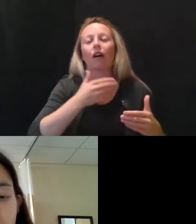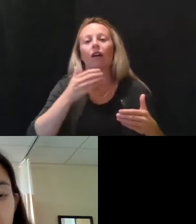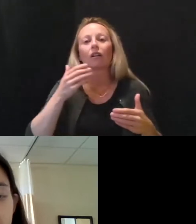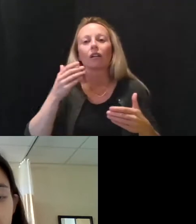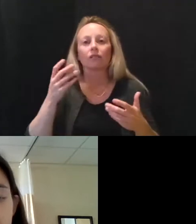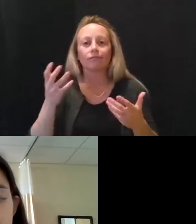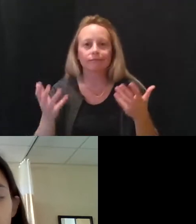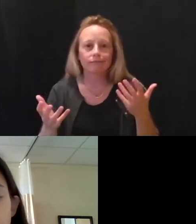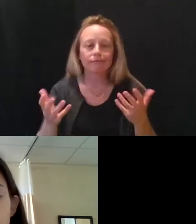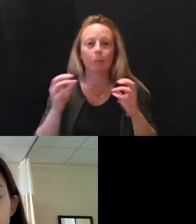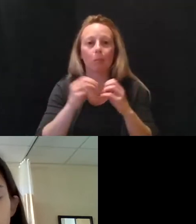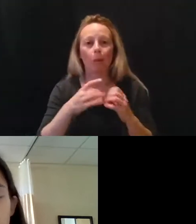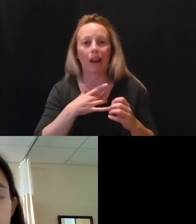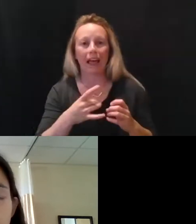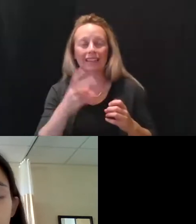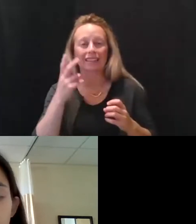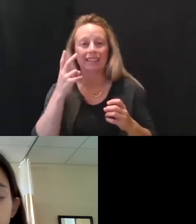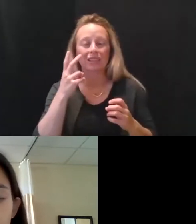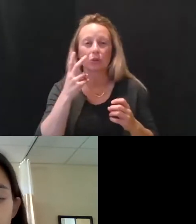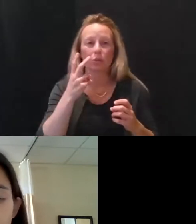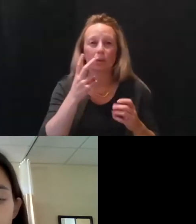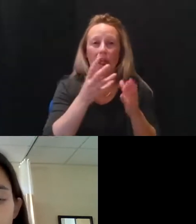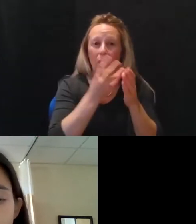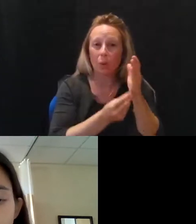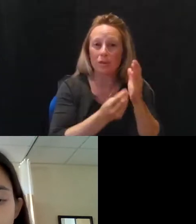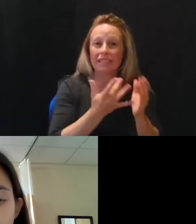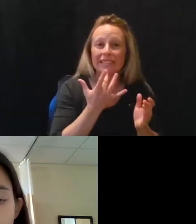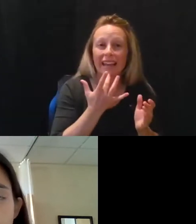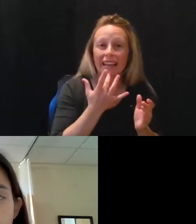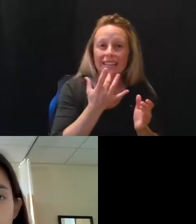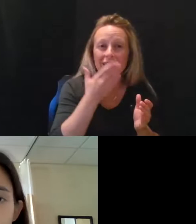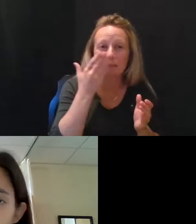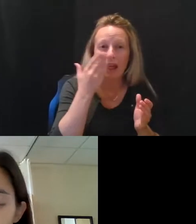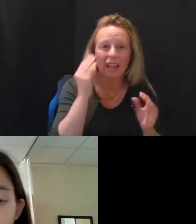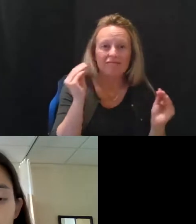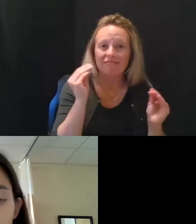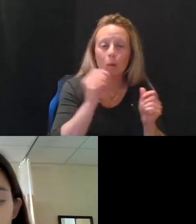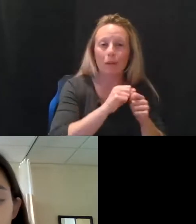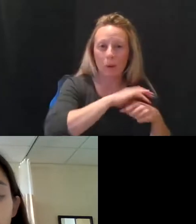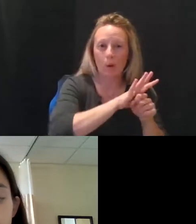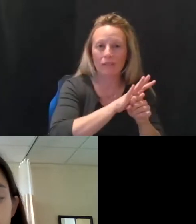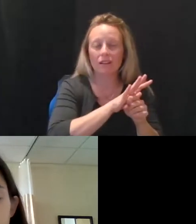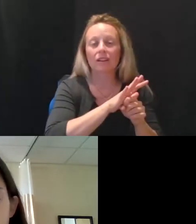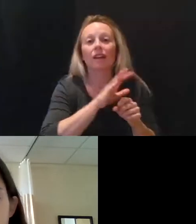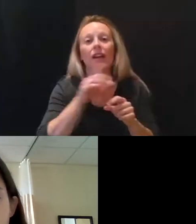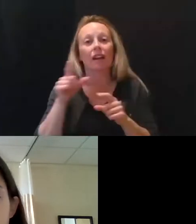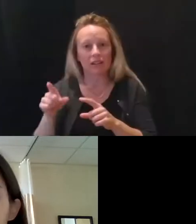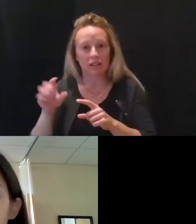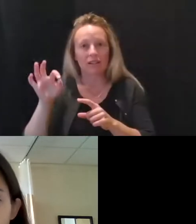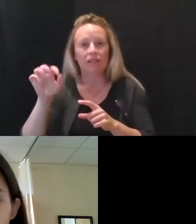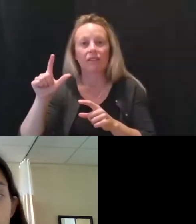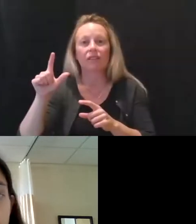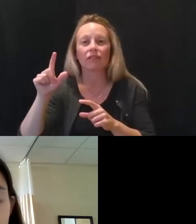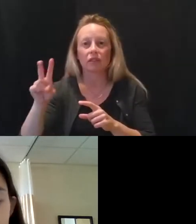two, you're more likely to see loss of taste or smell with COVID. And children are more likely to become